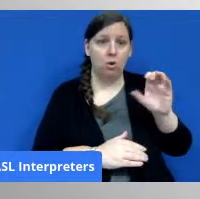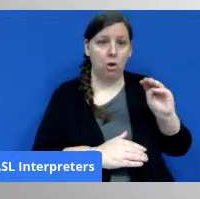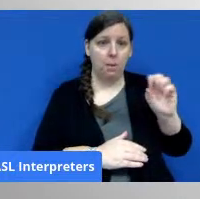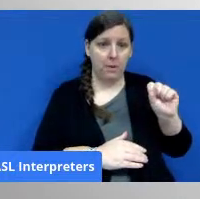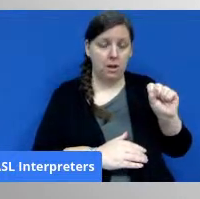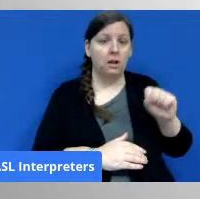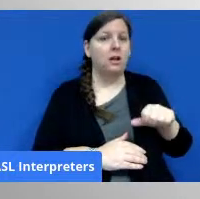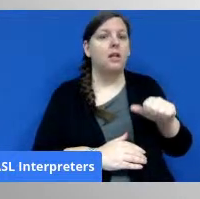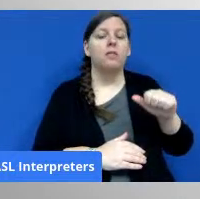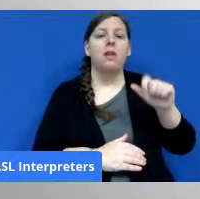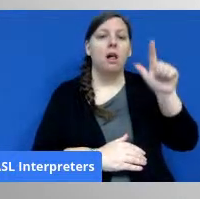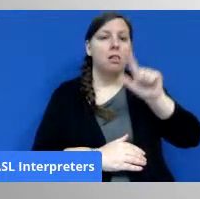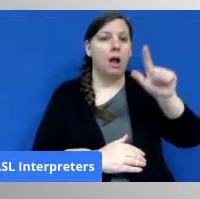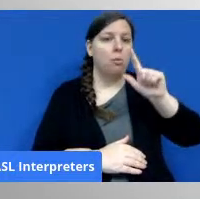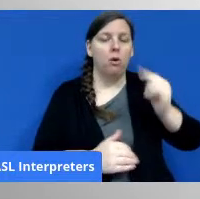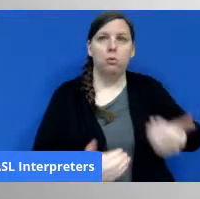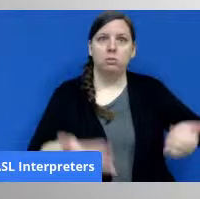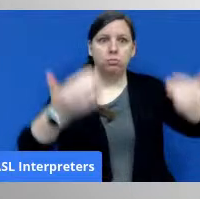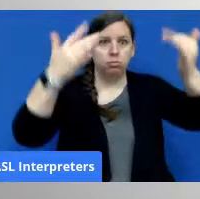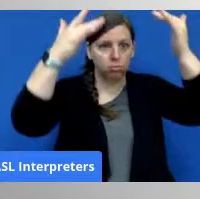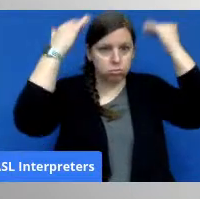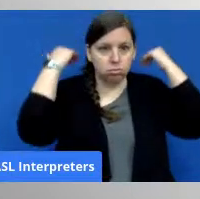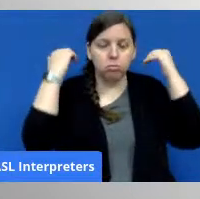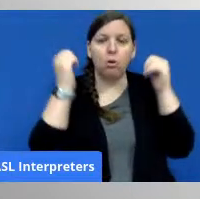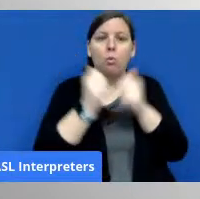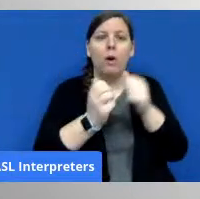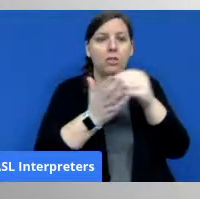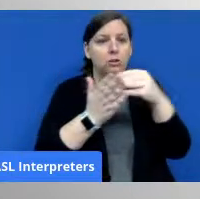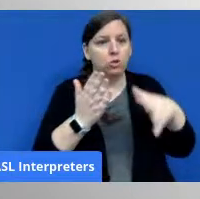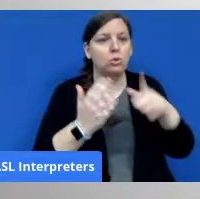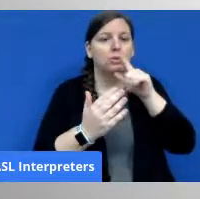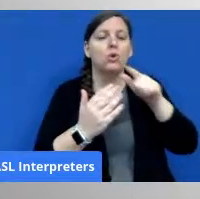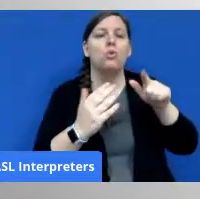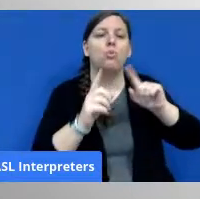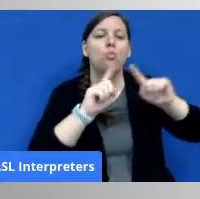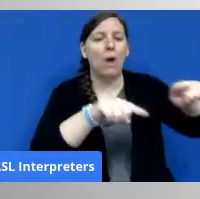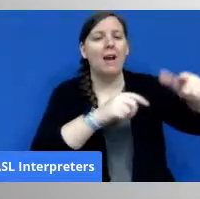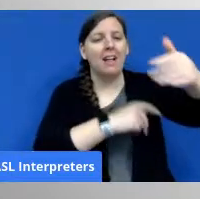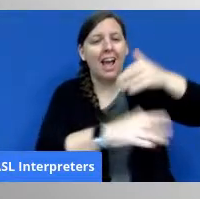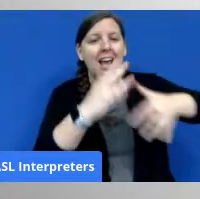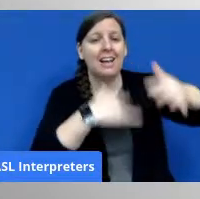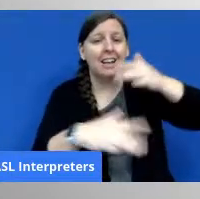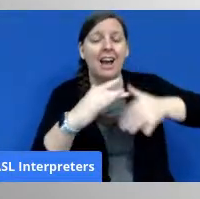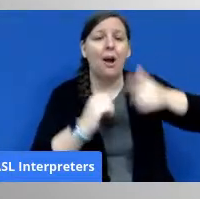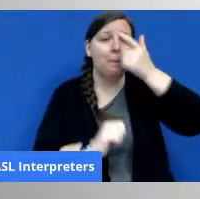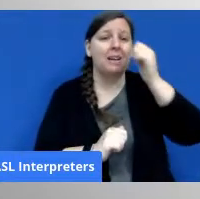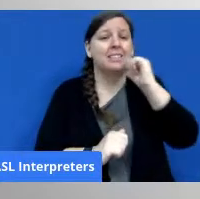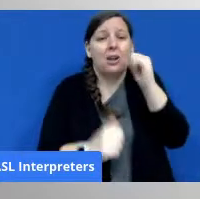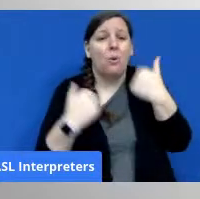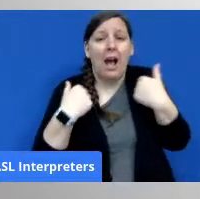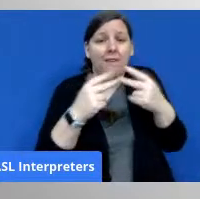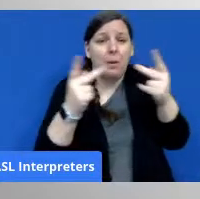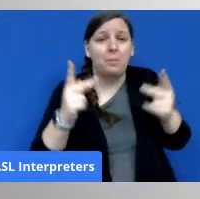overtaxed with students hanging out there because they had nowhere else to go and no other activities